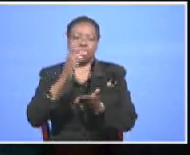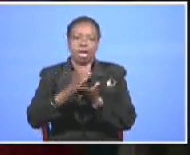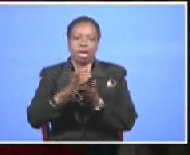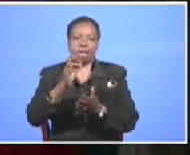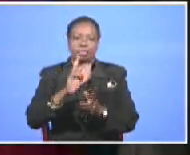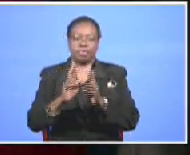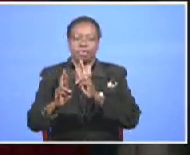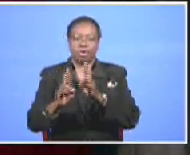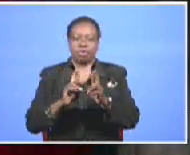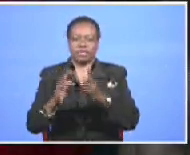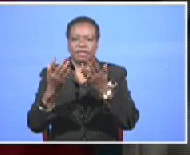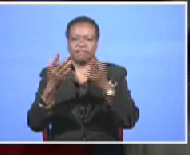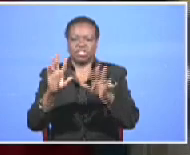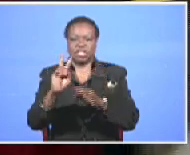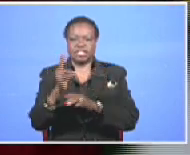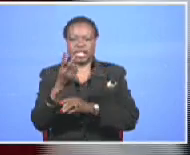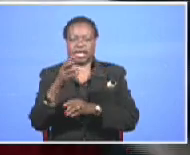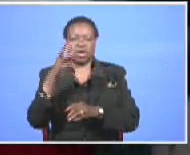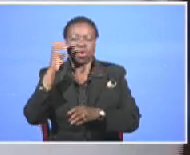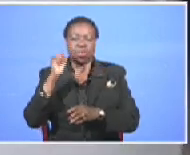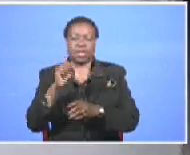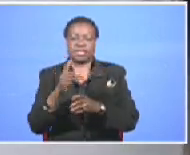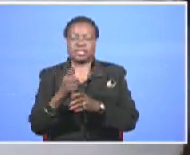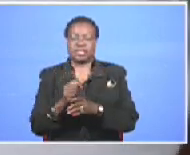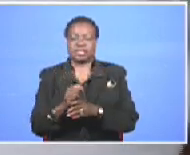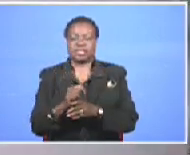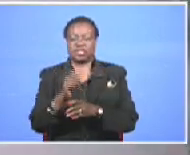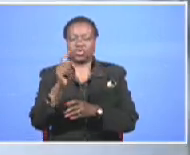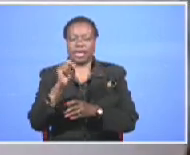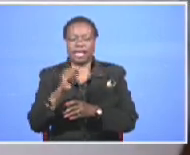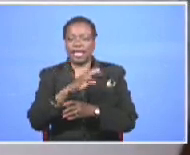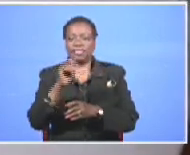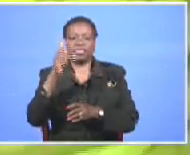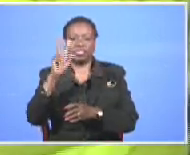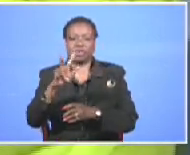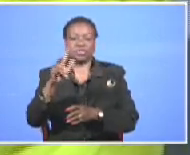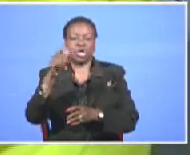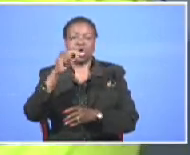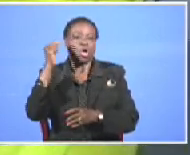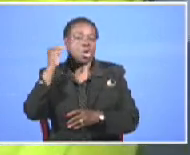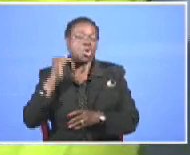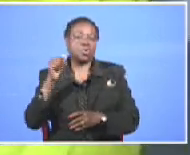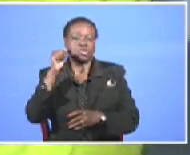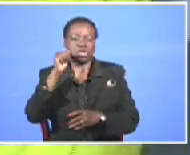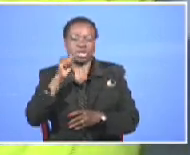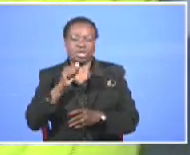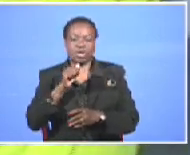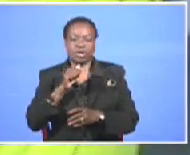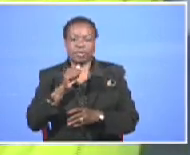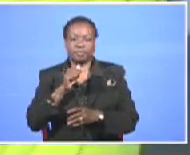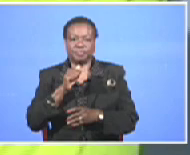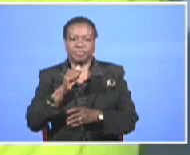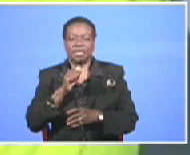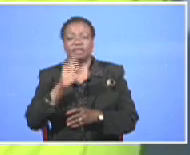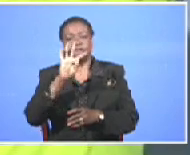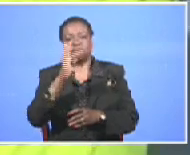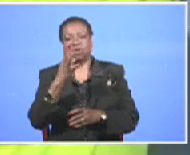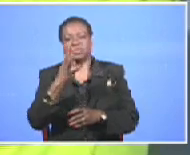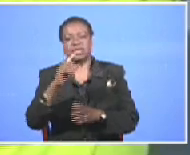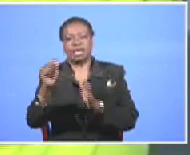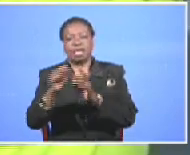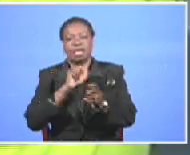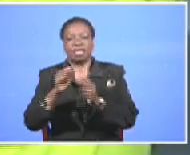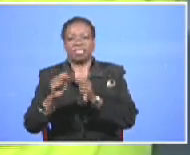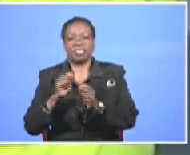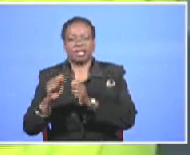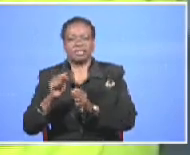race. Finishing in second was the Termite, and in third was the Golden Girl, and rounding out the top four spots was the Thunderbird. We